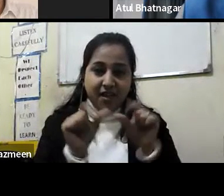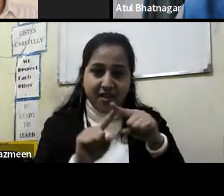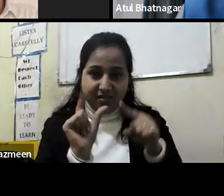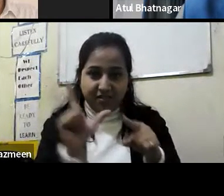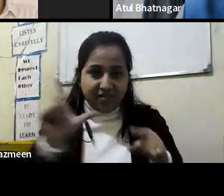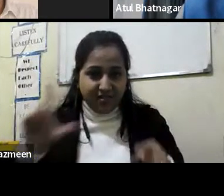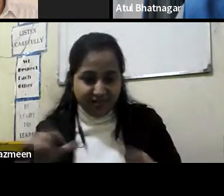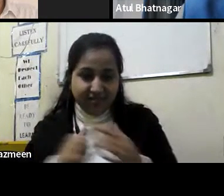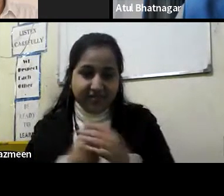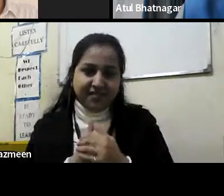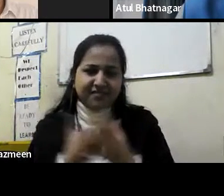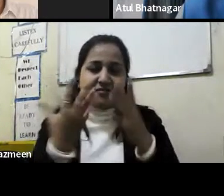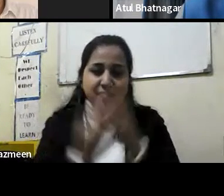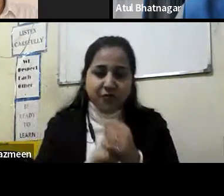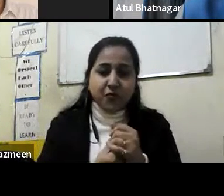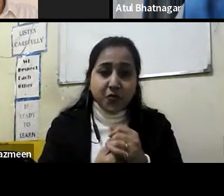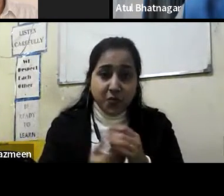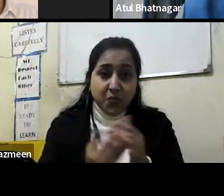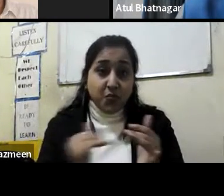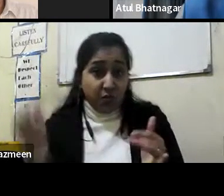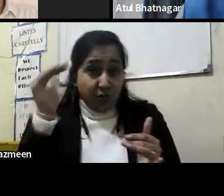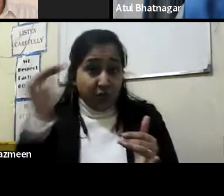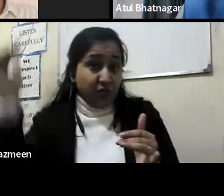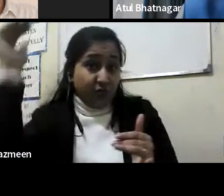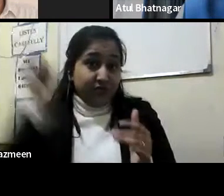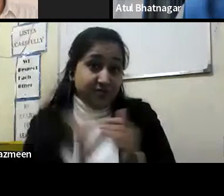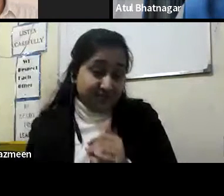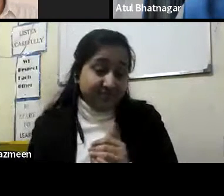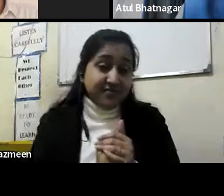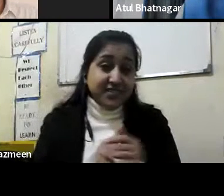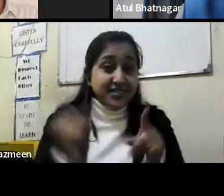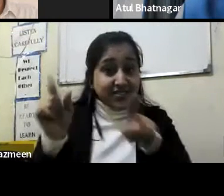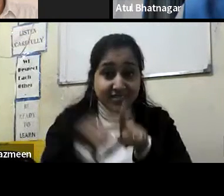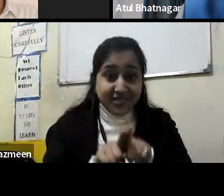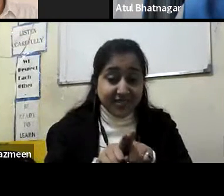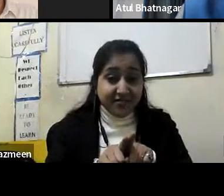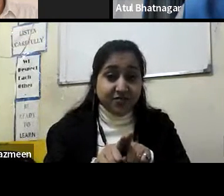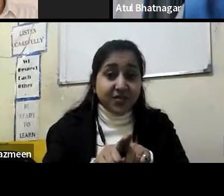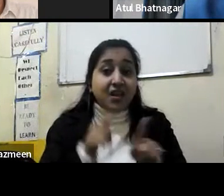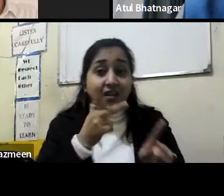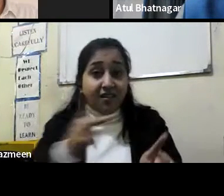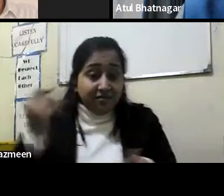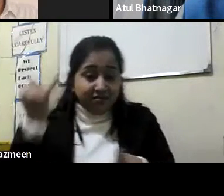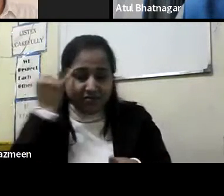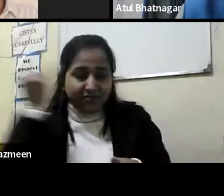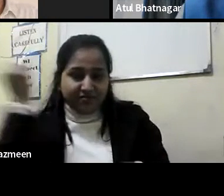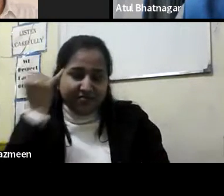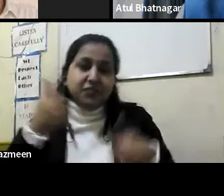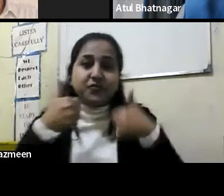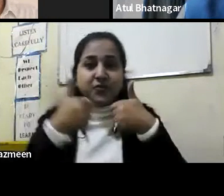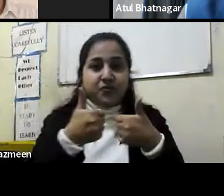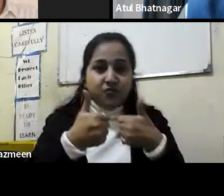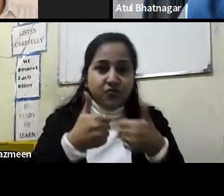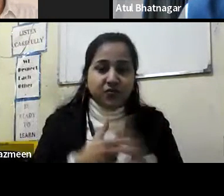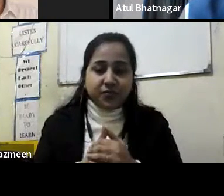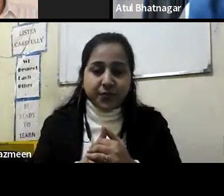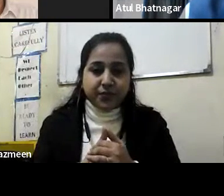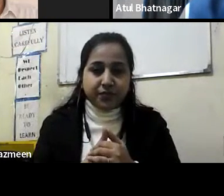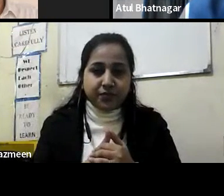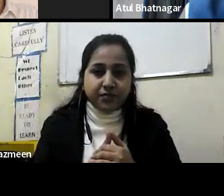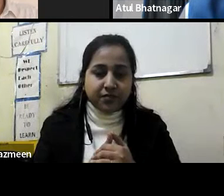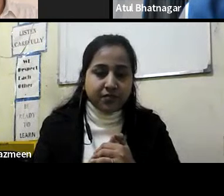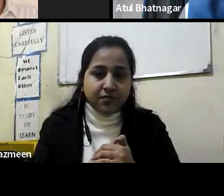posts, like we should have more of Dr. Jitendra Agarwal getting created out of Sarthaks, right? So that's what we kind of all aspire